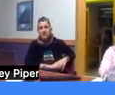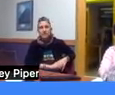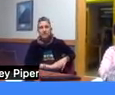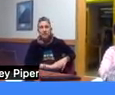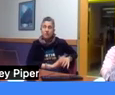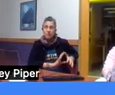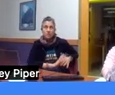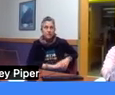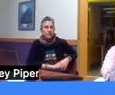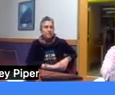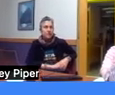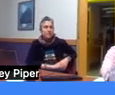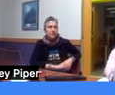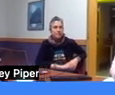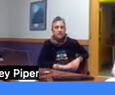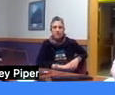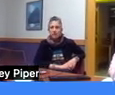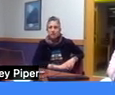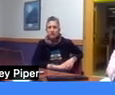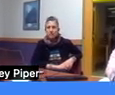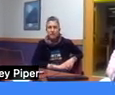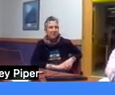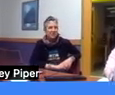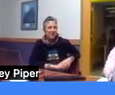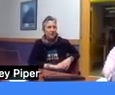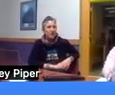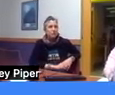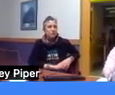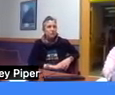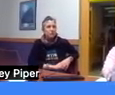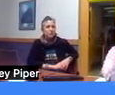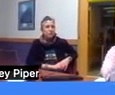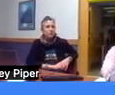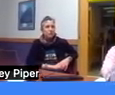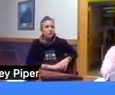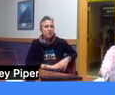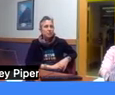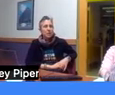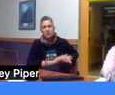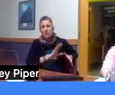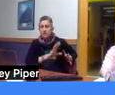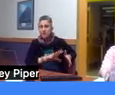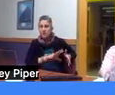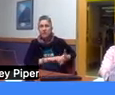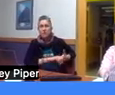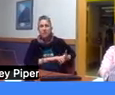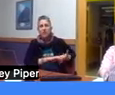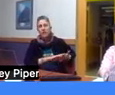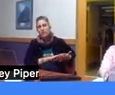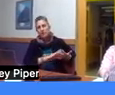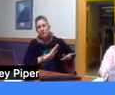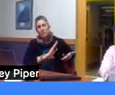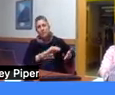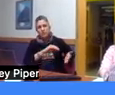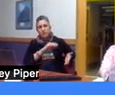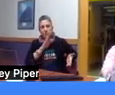lens. Well, it's not the side note, it's sort of the main note. And, you know, I'm not going to talk a ton about this, but I